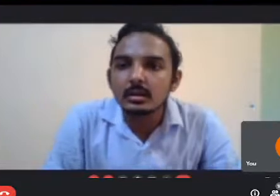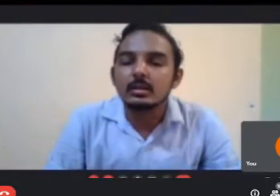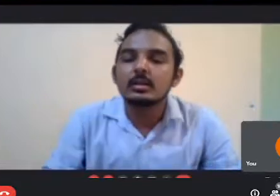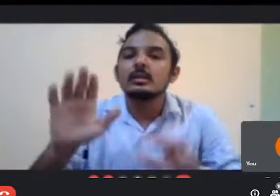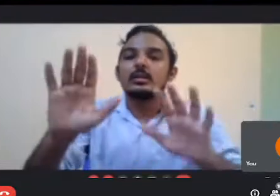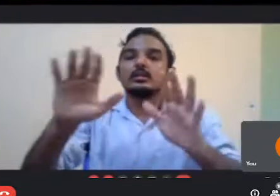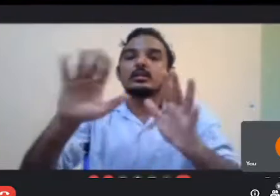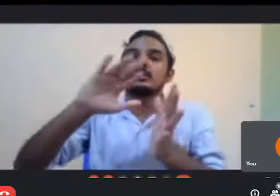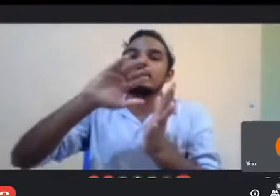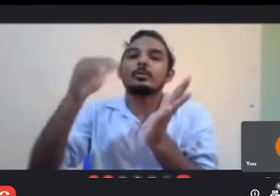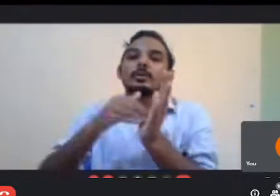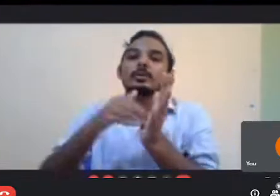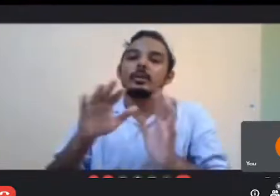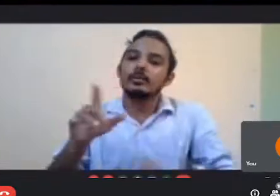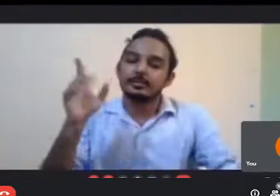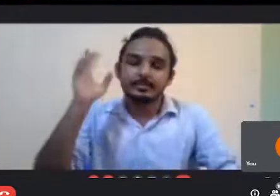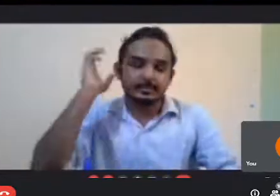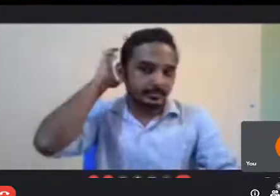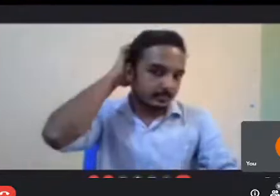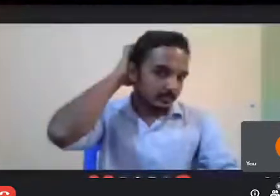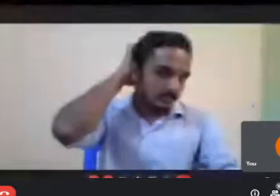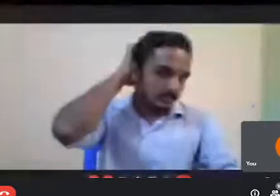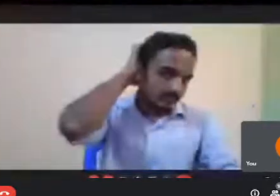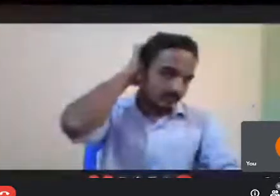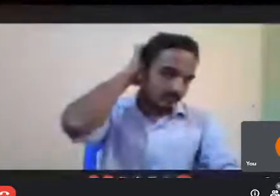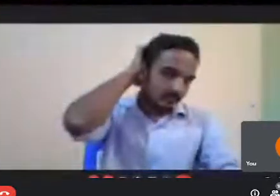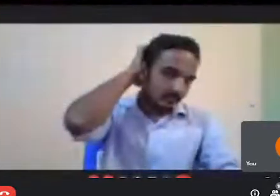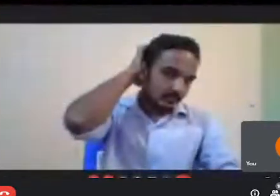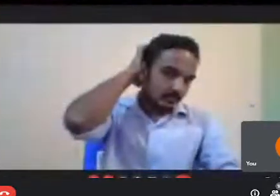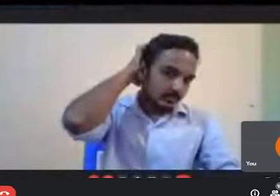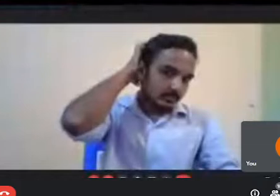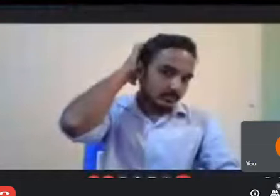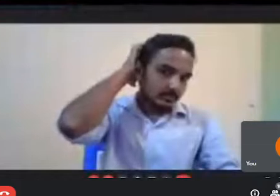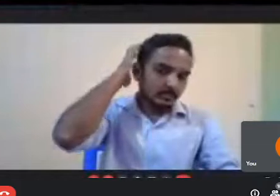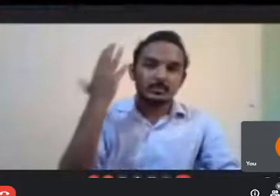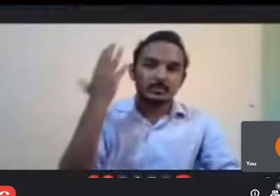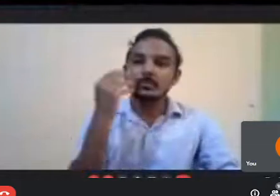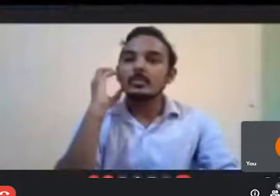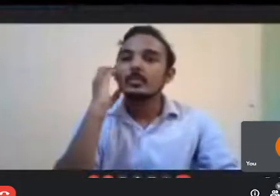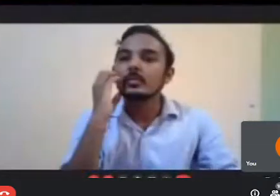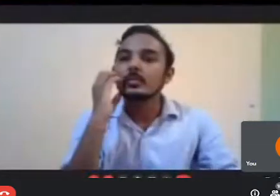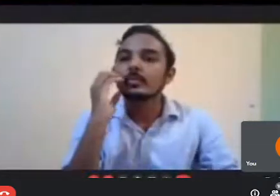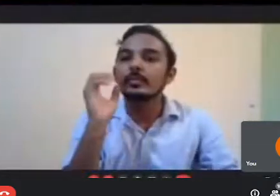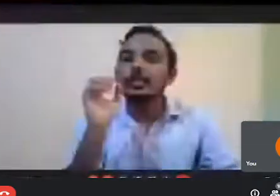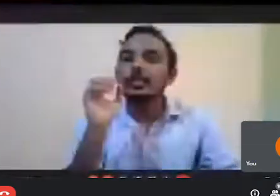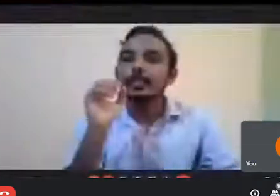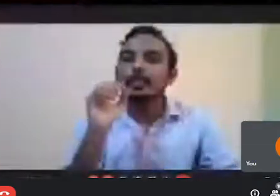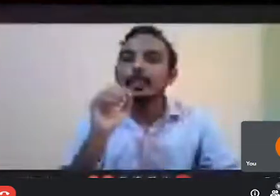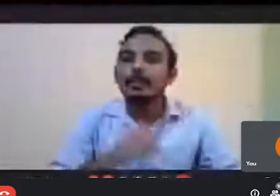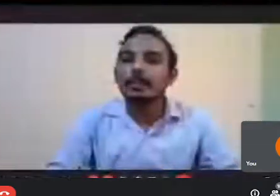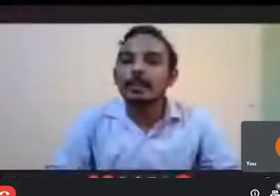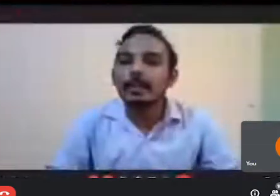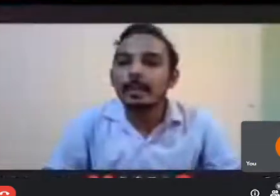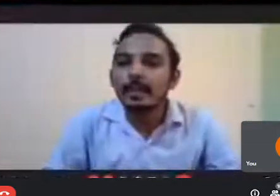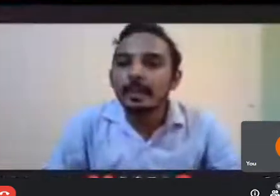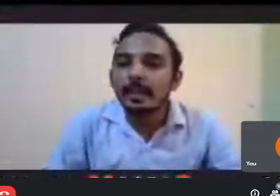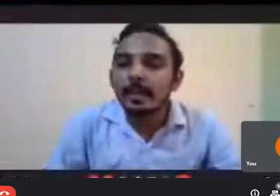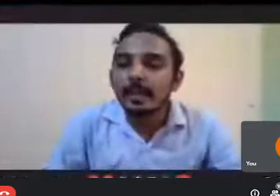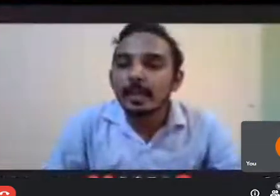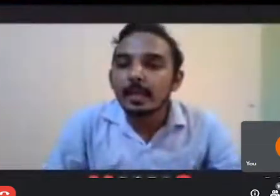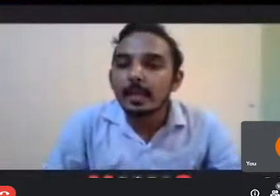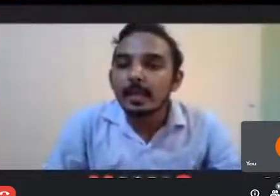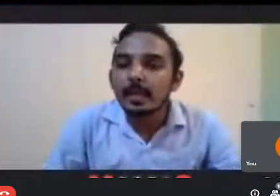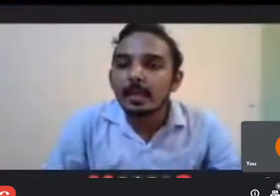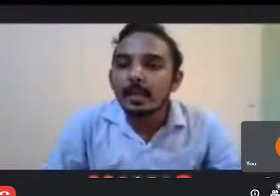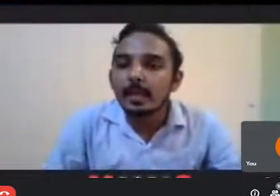Yes, ma'am, the ISL RTC has their own dictionary, no, on YouTube. I'm asking, for example, if you have an English word, you may have